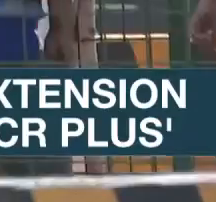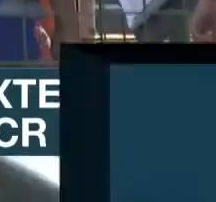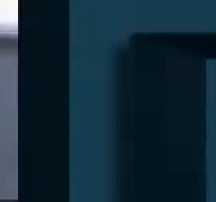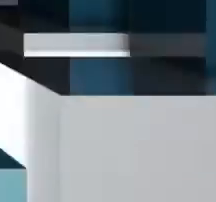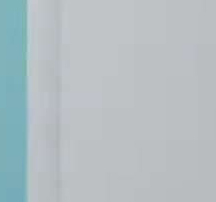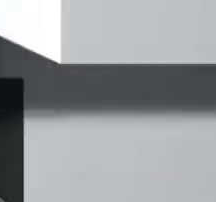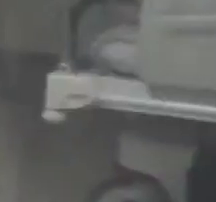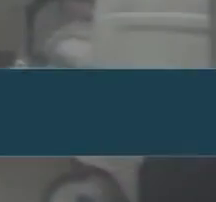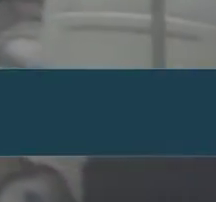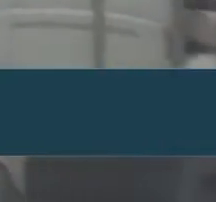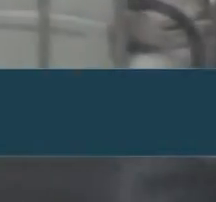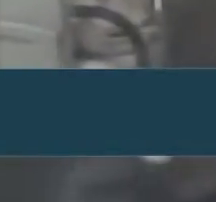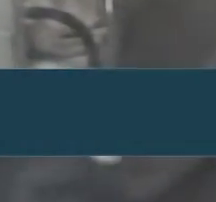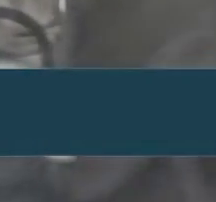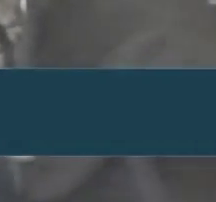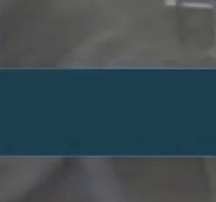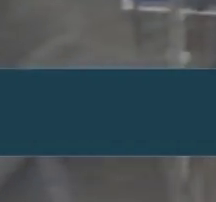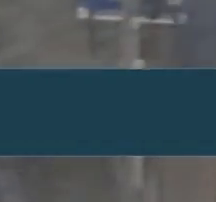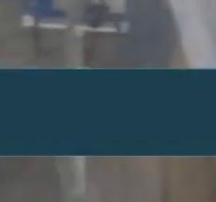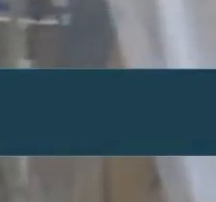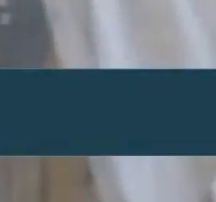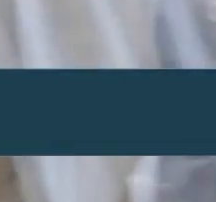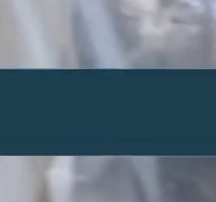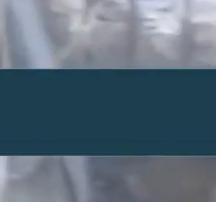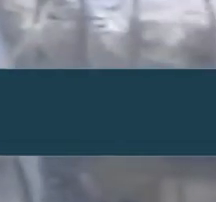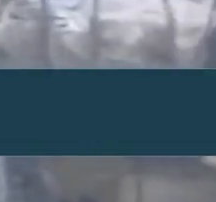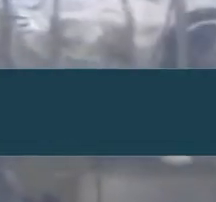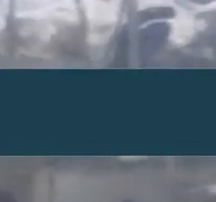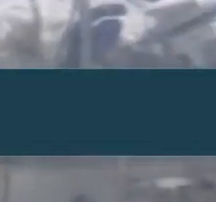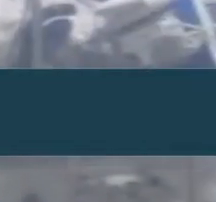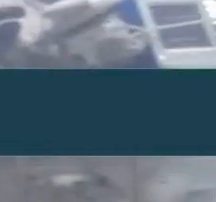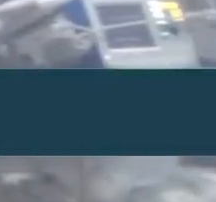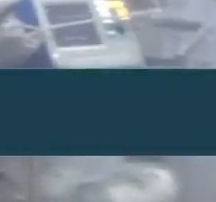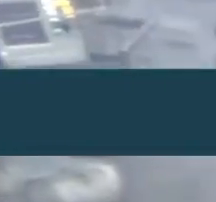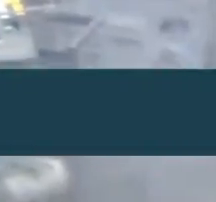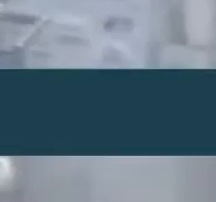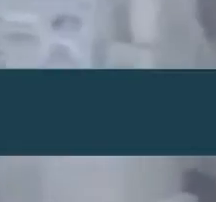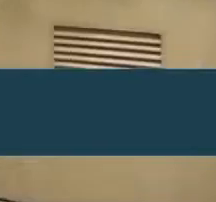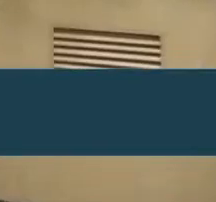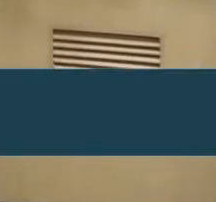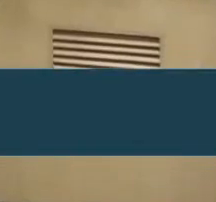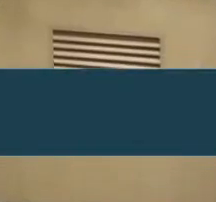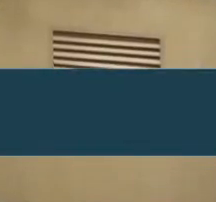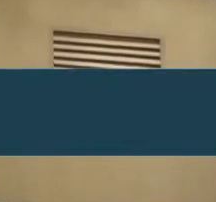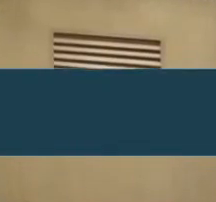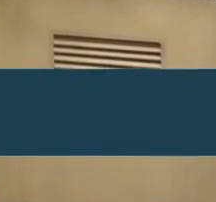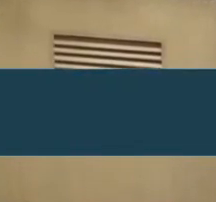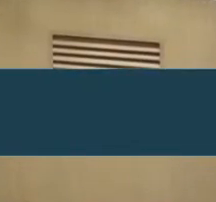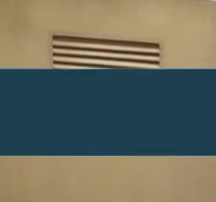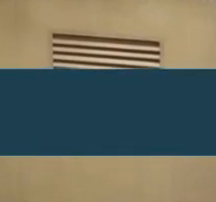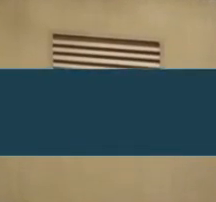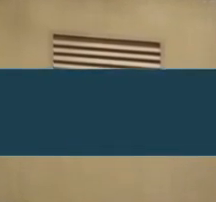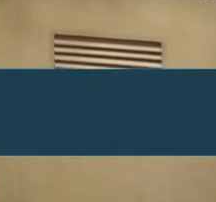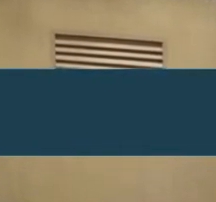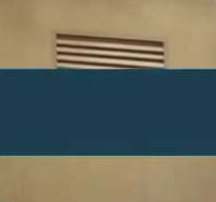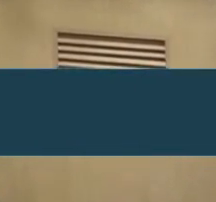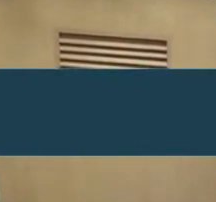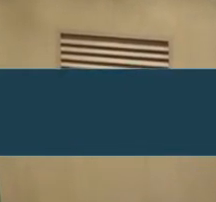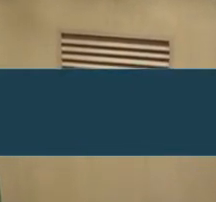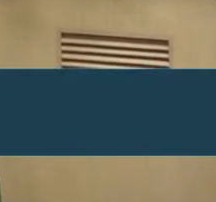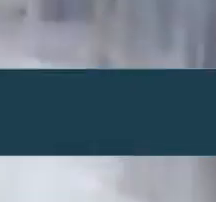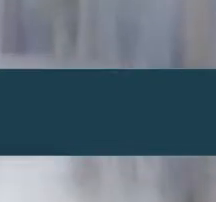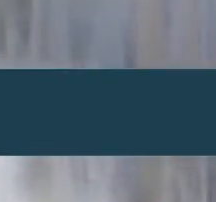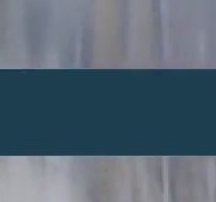Private hospitals struggling to keep up with the avalanche of new COVID-19 cases. We'll talk to the head of the Private Hospitals Association